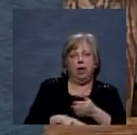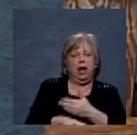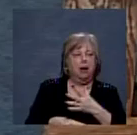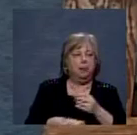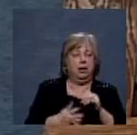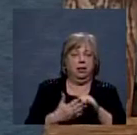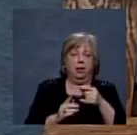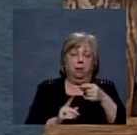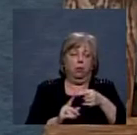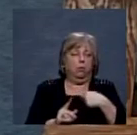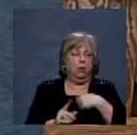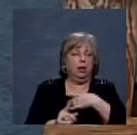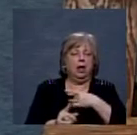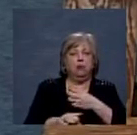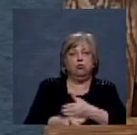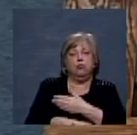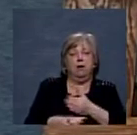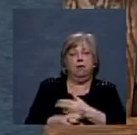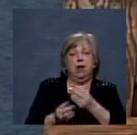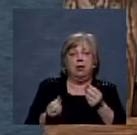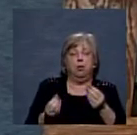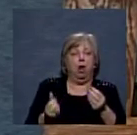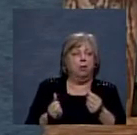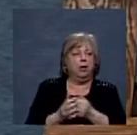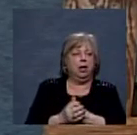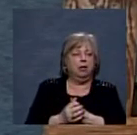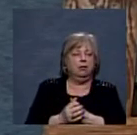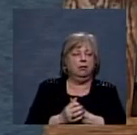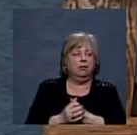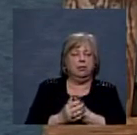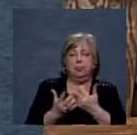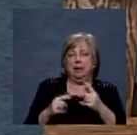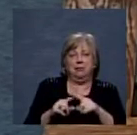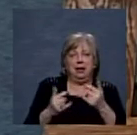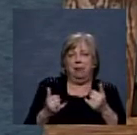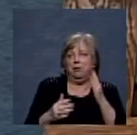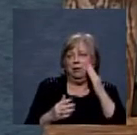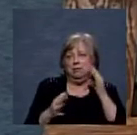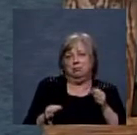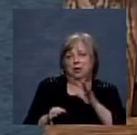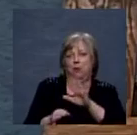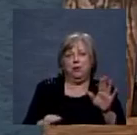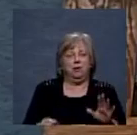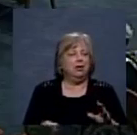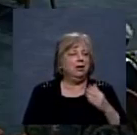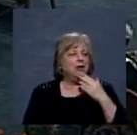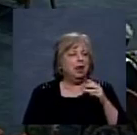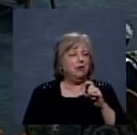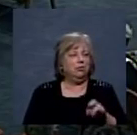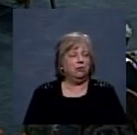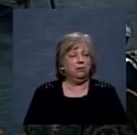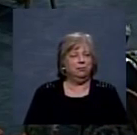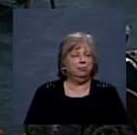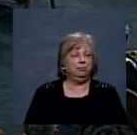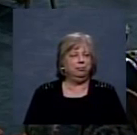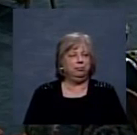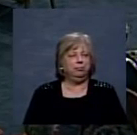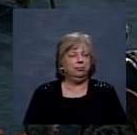like to renovate the property, and now it's in your hands. So, thank you, sir. Okay, thank you.